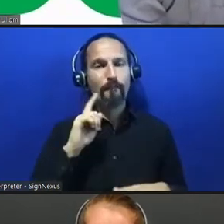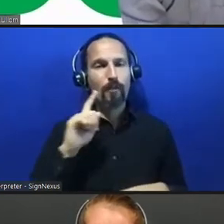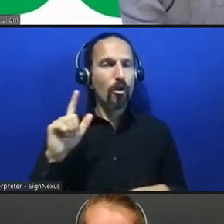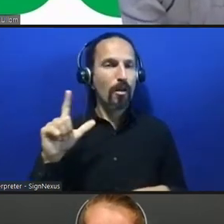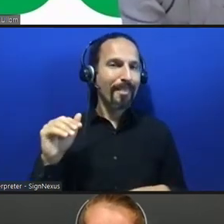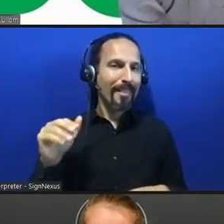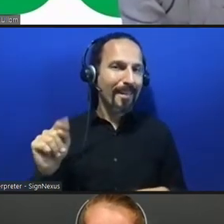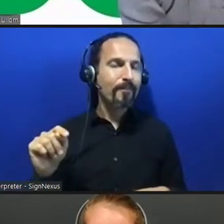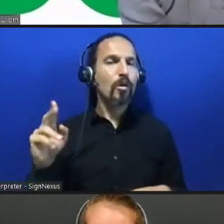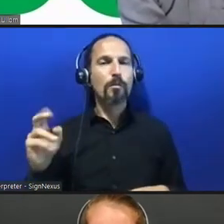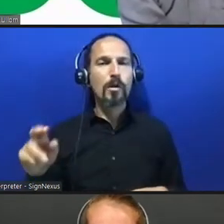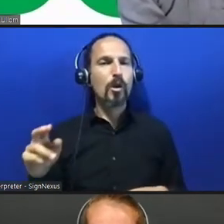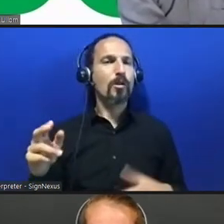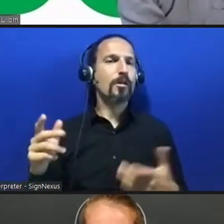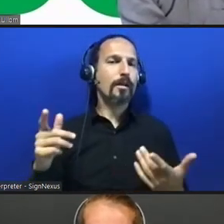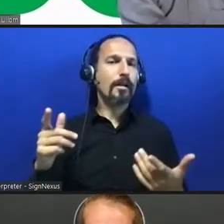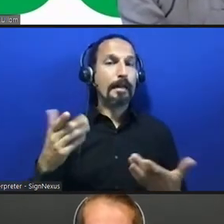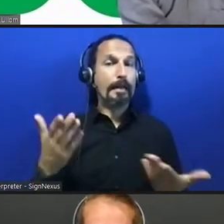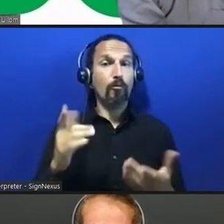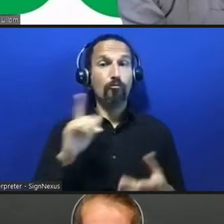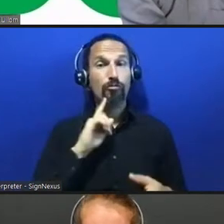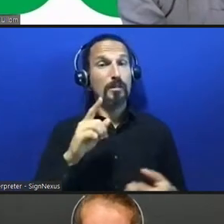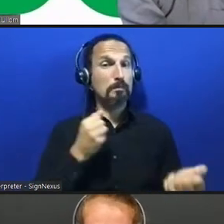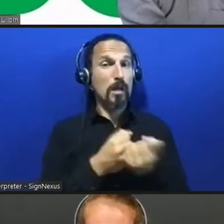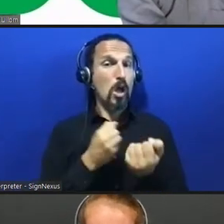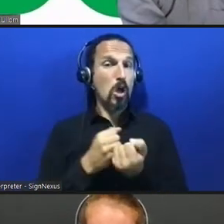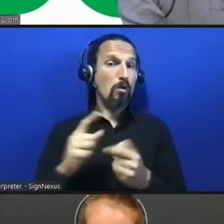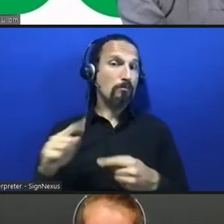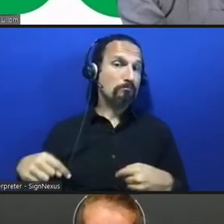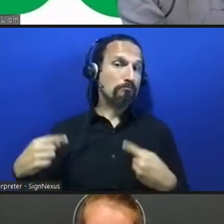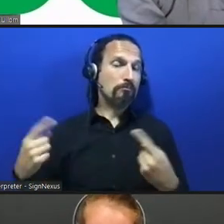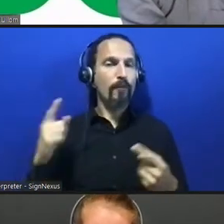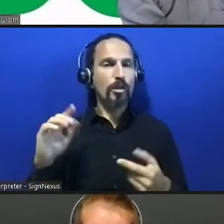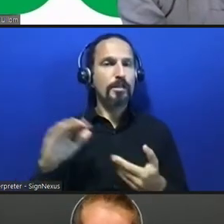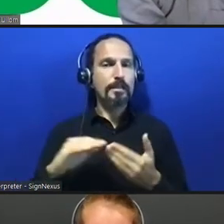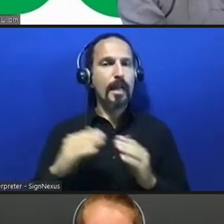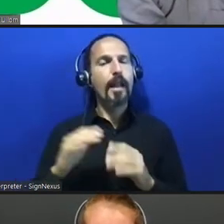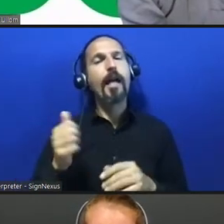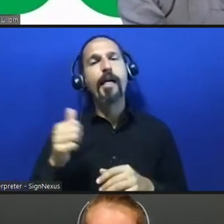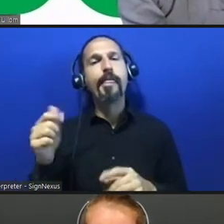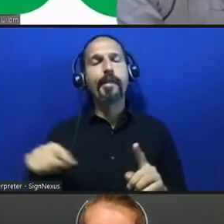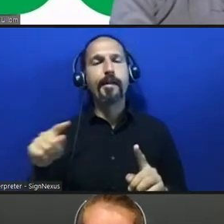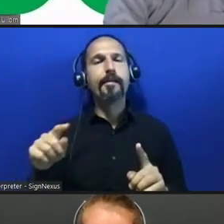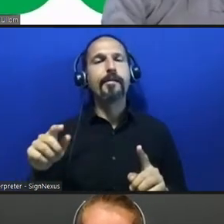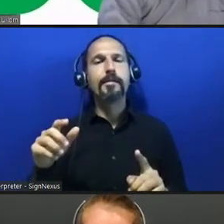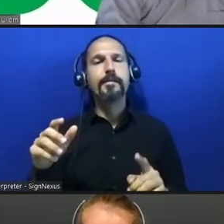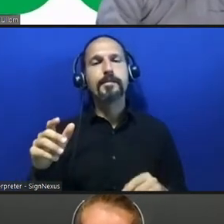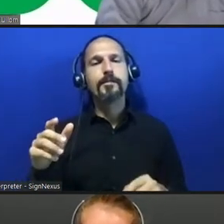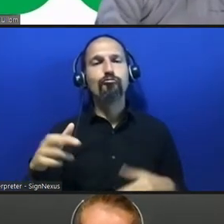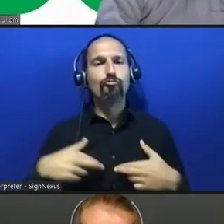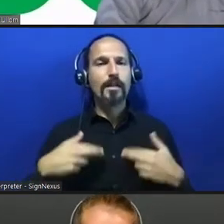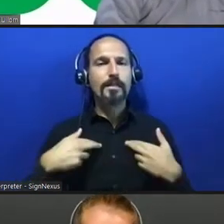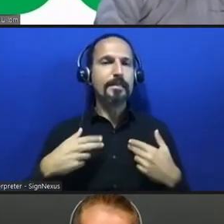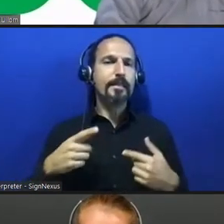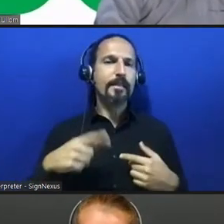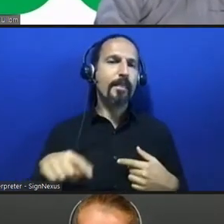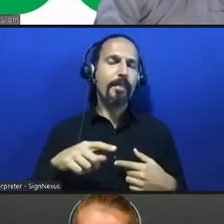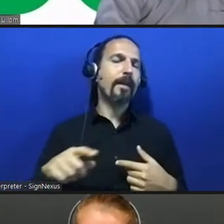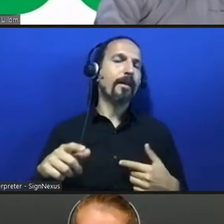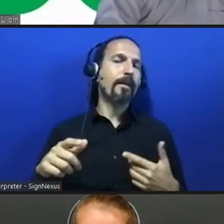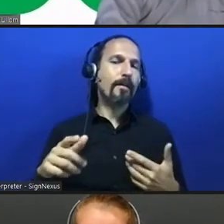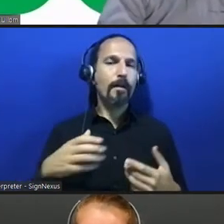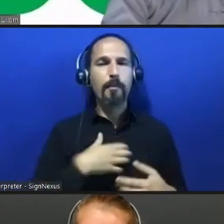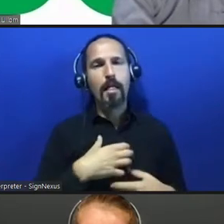people that were you know here for the city and uh and not to mention everybody else all the all the residents and citizens that I pick up that complain about